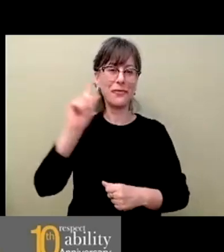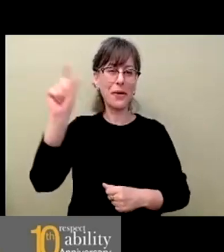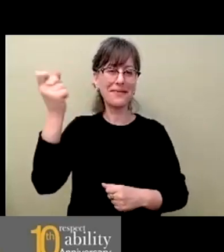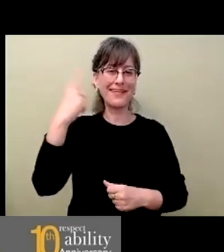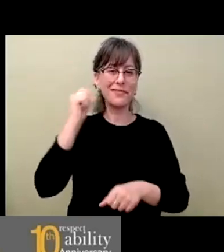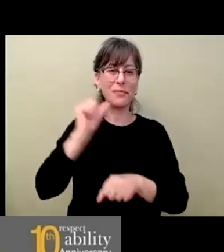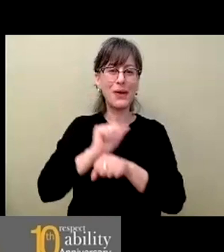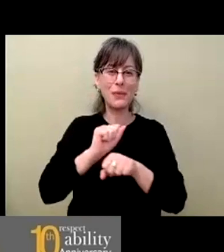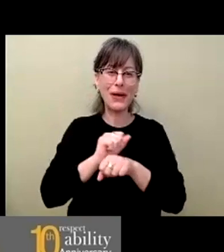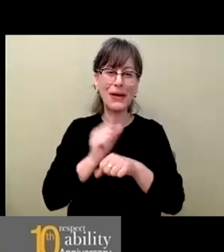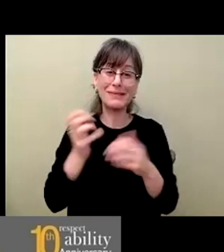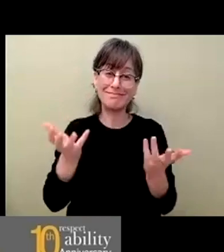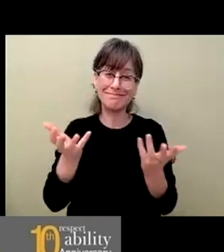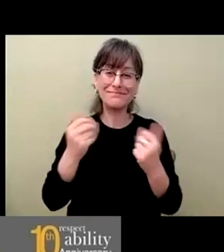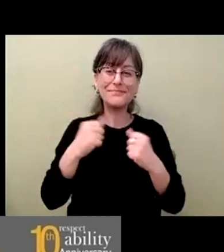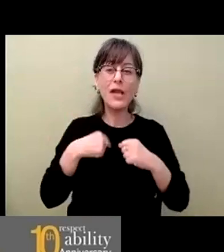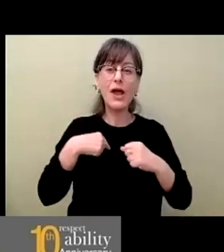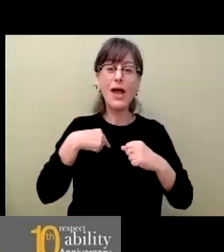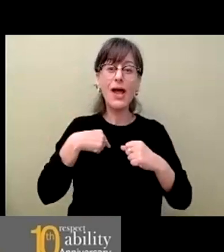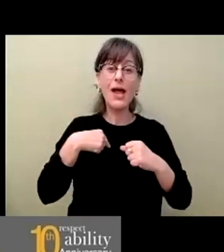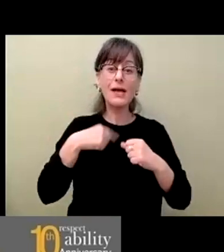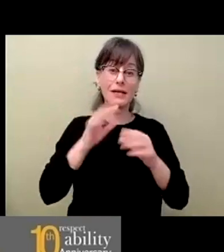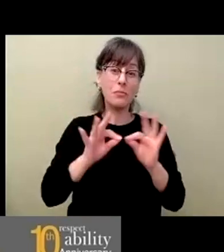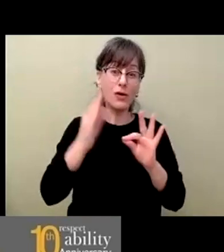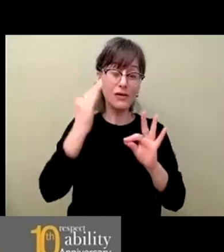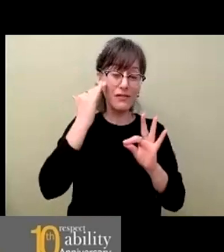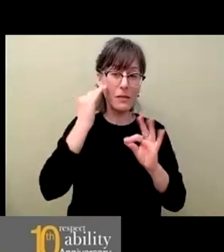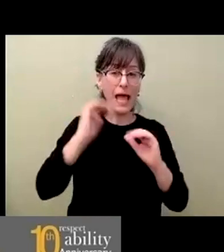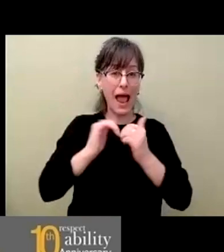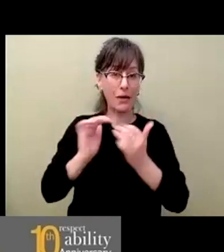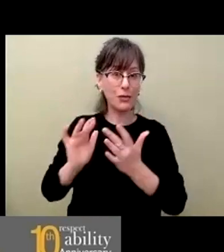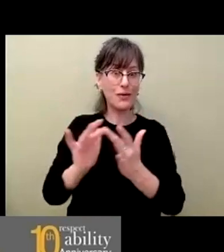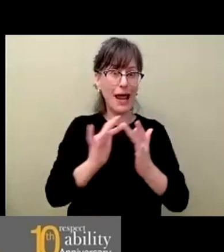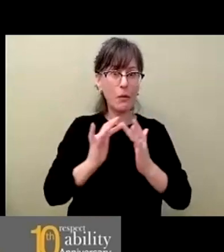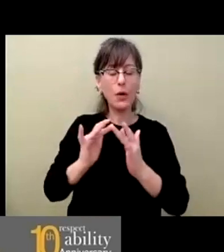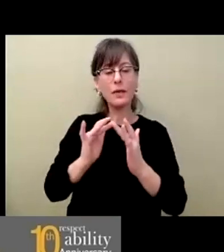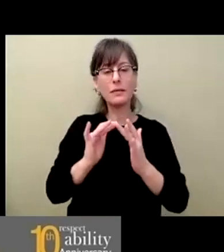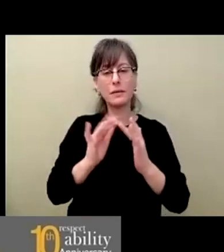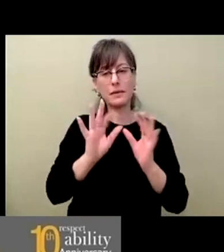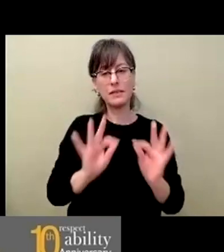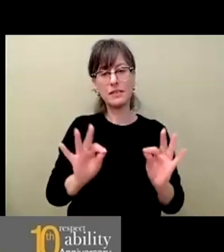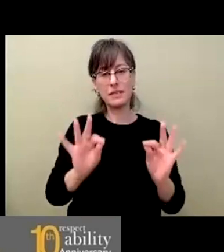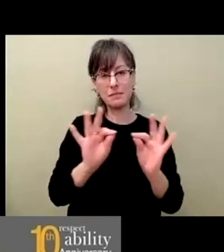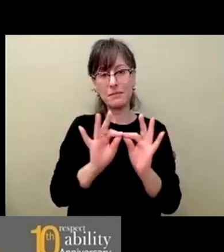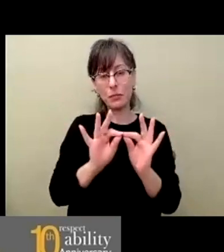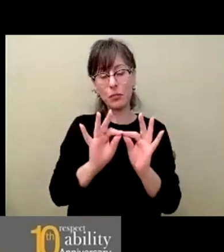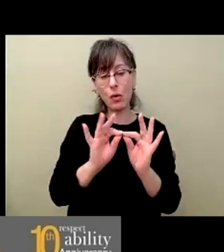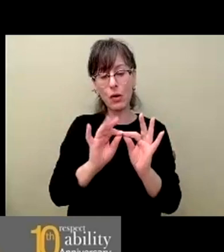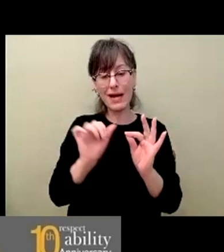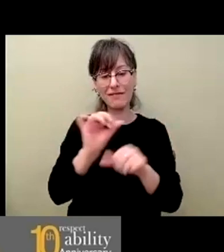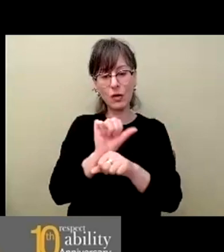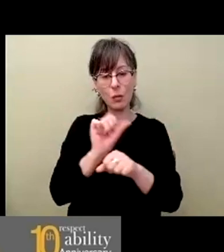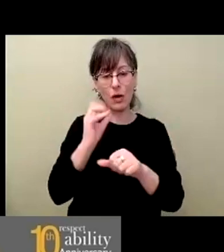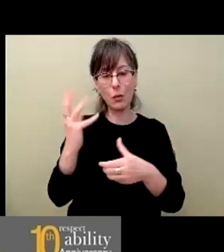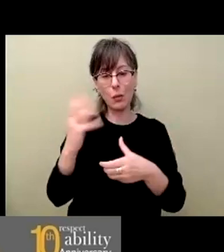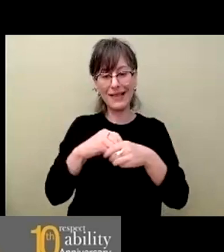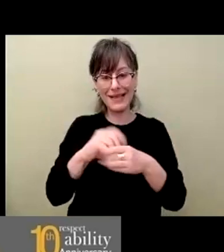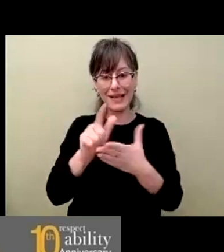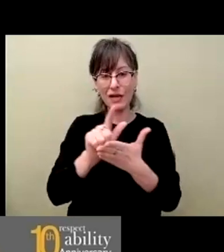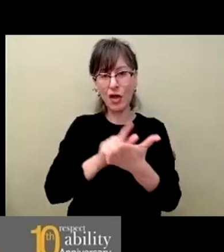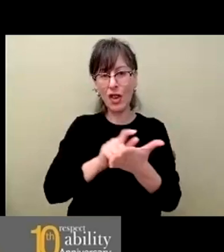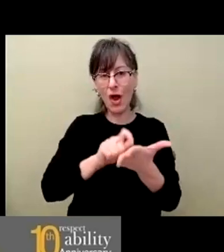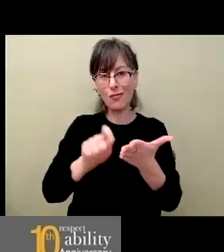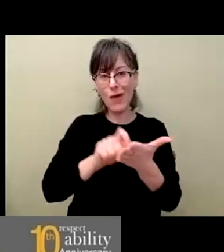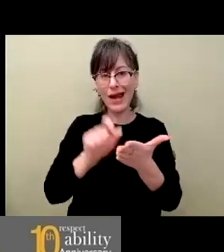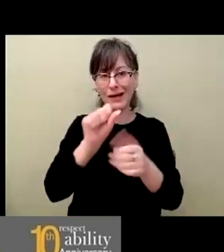You're going to want to be familiar with how to network, especially if you're working, again, in legislative work. One